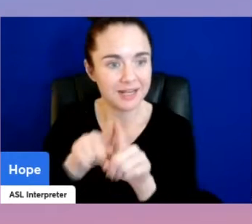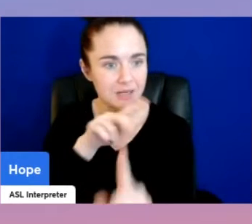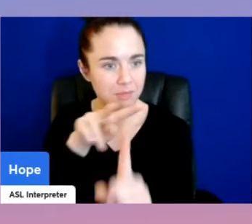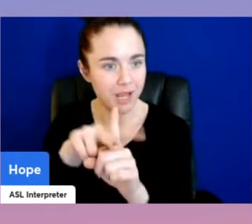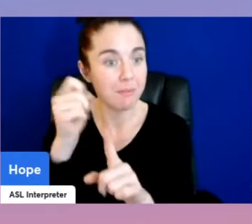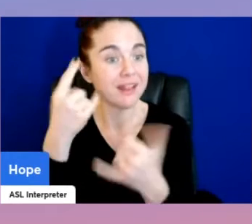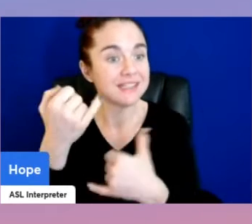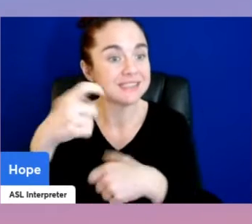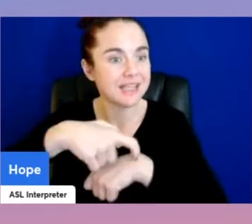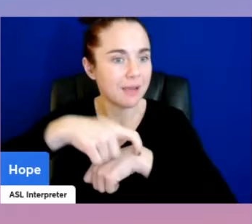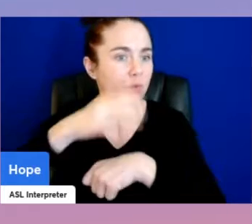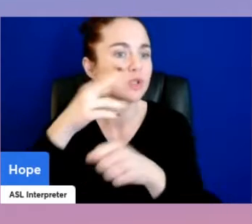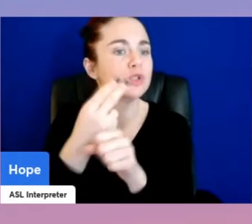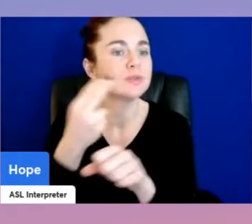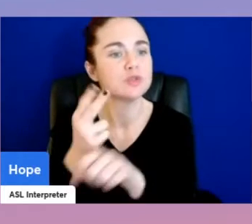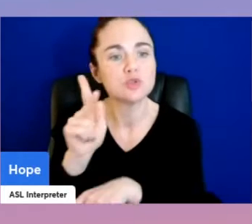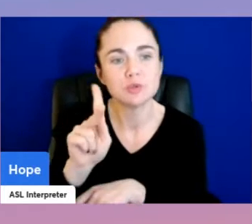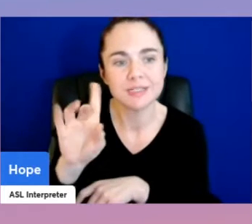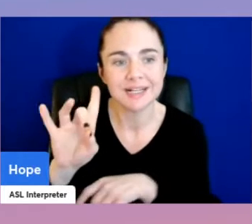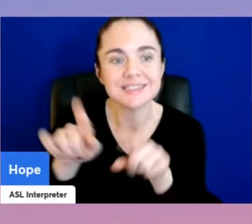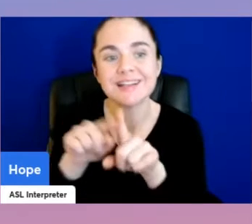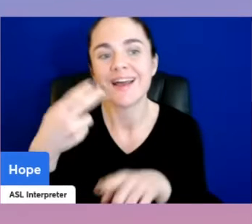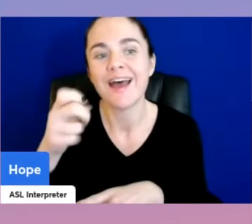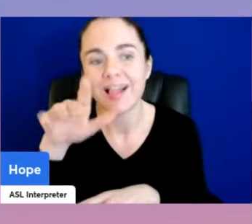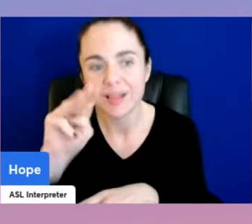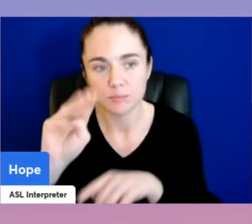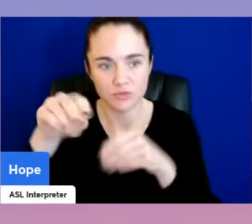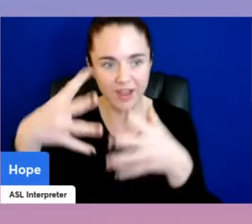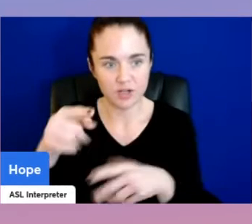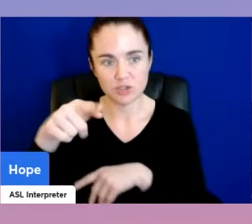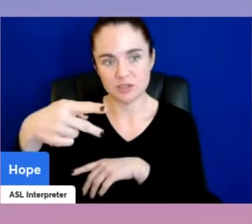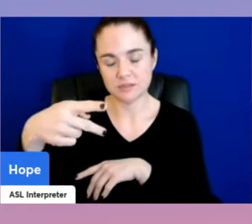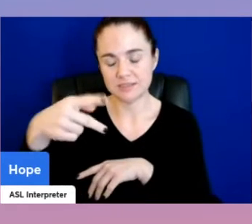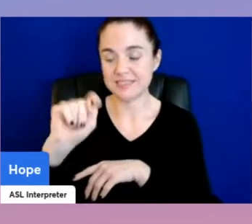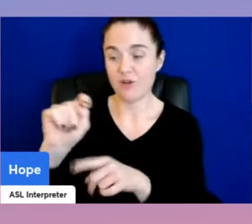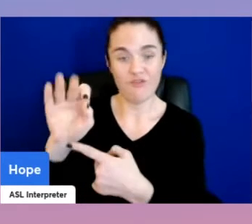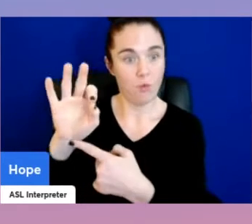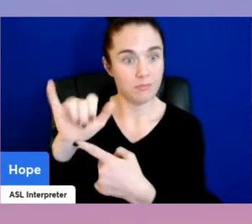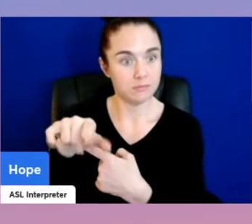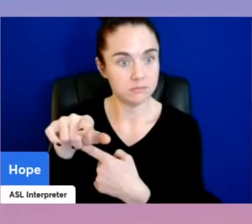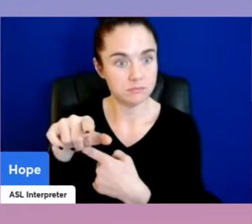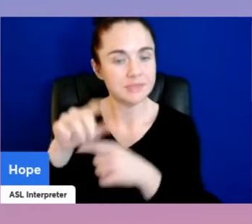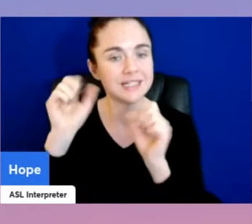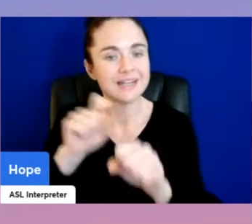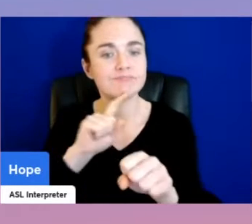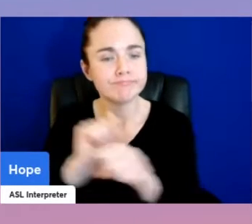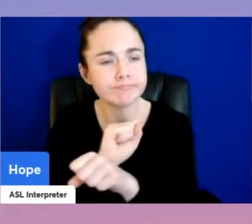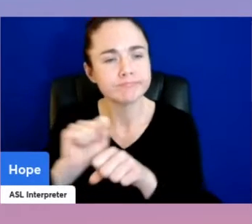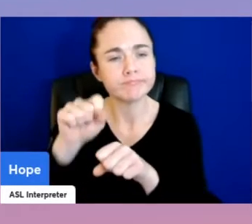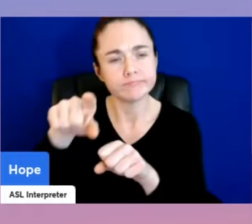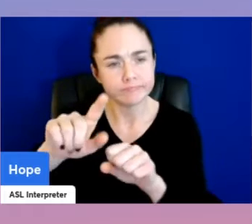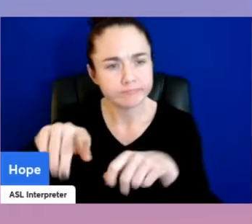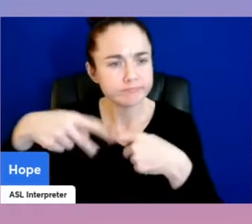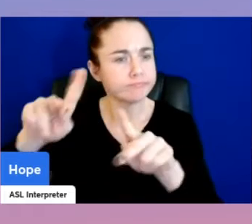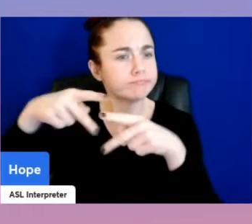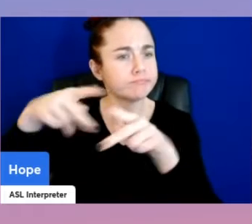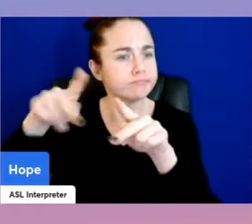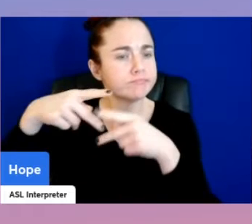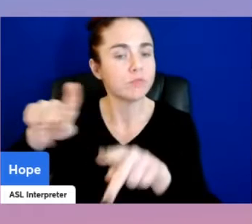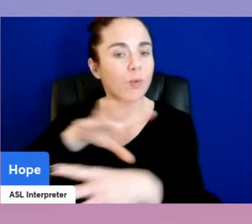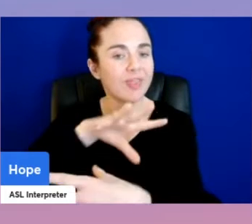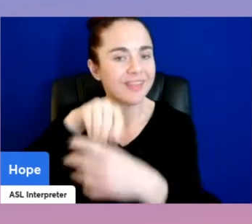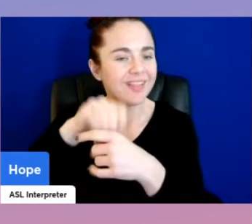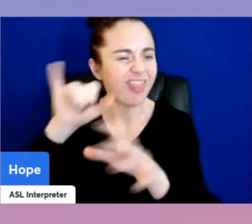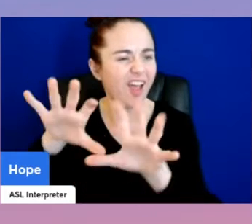using Kubernetes and the Helm provider of Terraform in order to actually provision things within our Azure Kubernetes